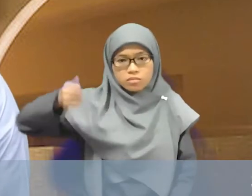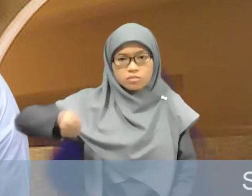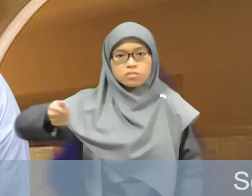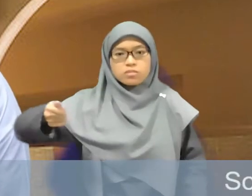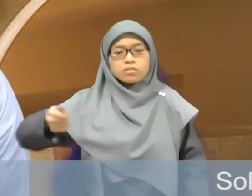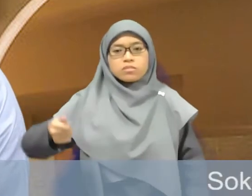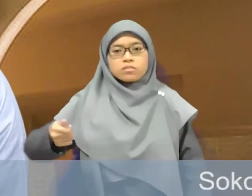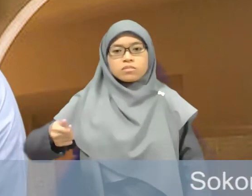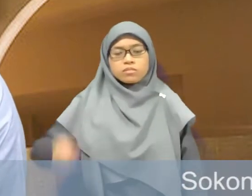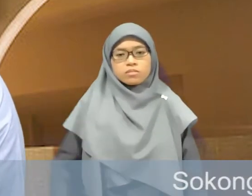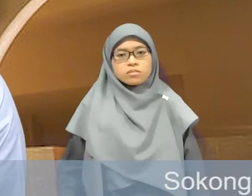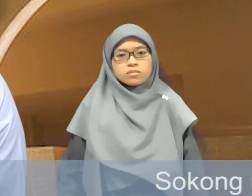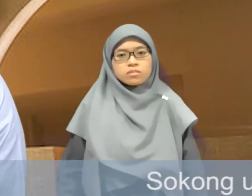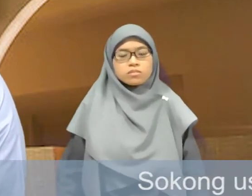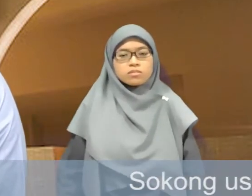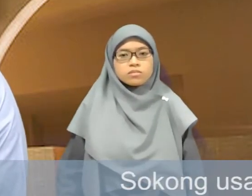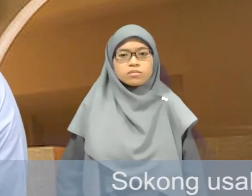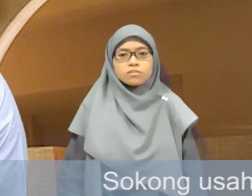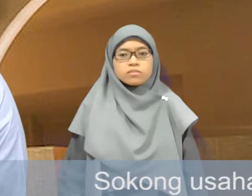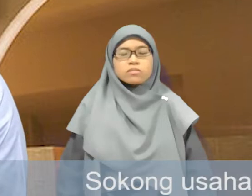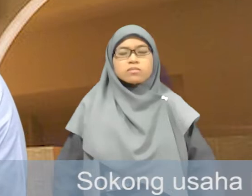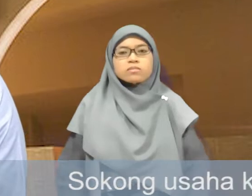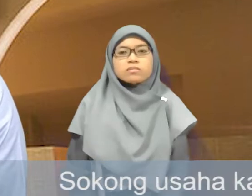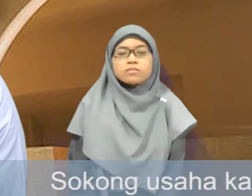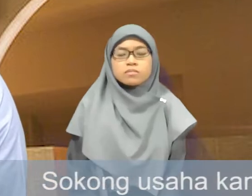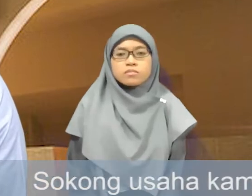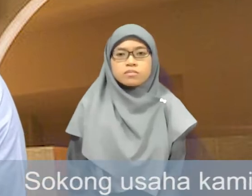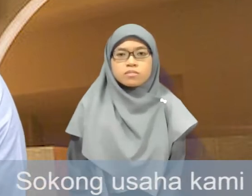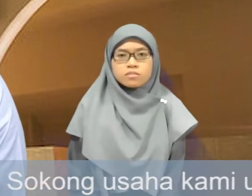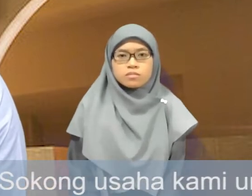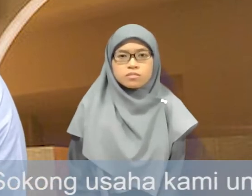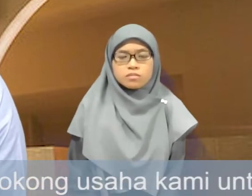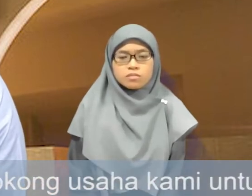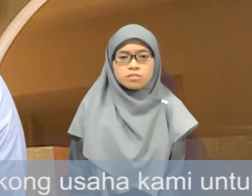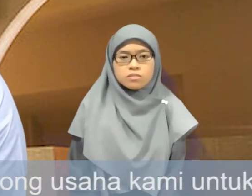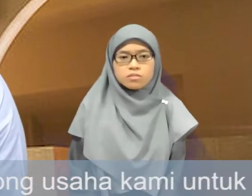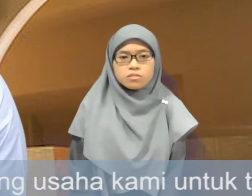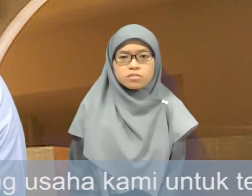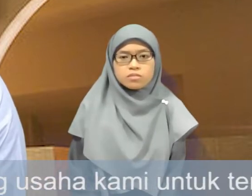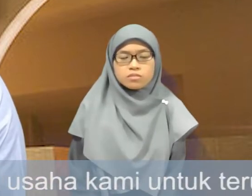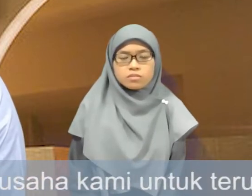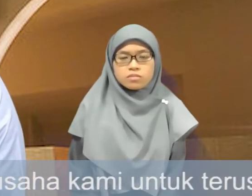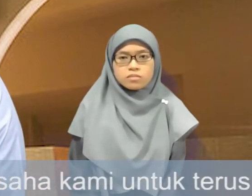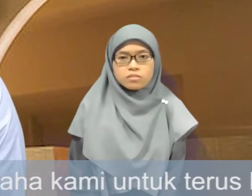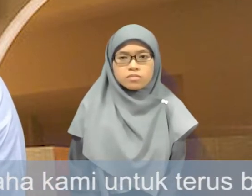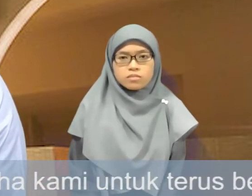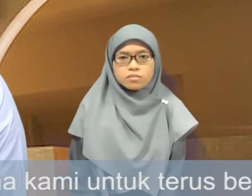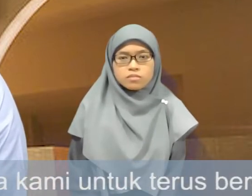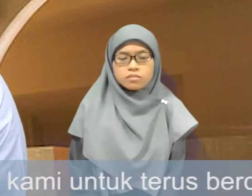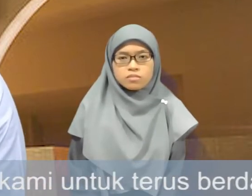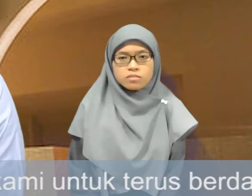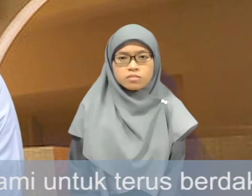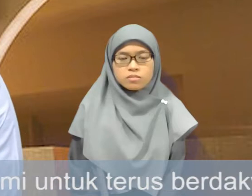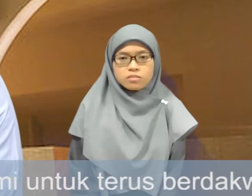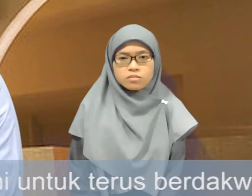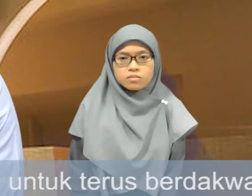Assalamualaikum warahmatullahi ta'ala wabarakatuh. Alhamdulillah wassalatu wassalamu ala rasulillah wa ala alihi wa sahbihi wa man wala.